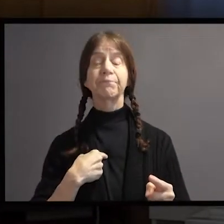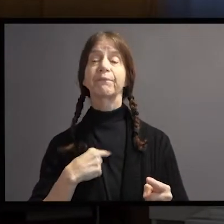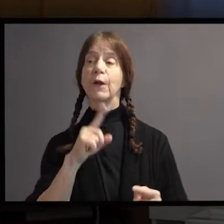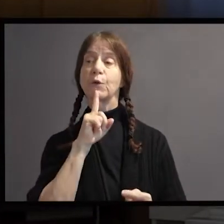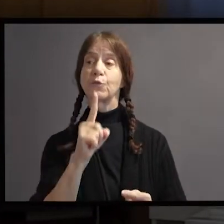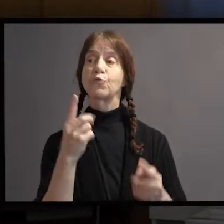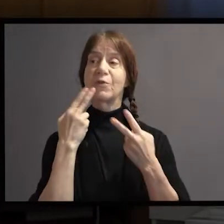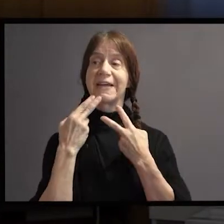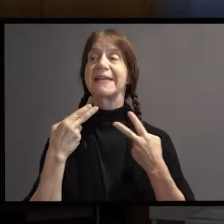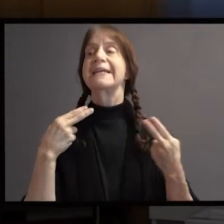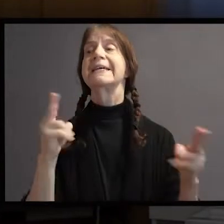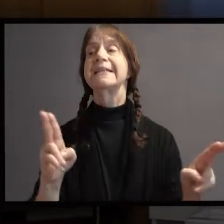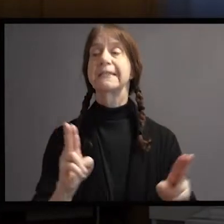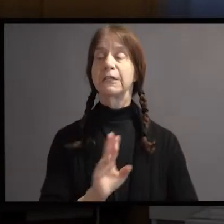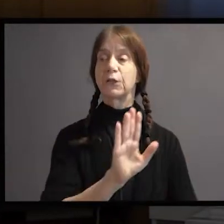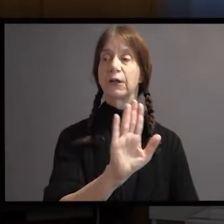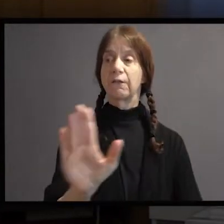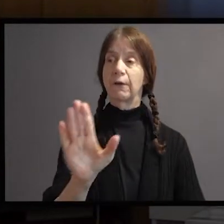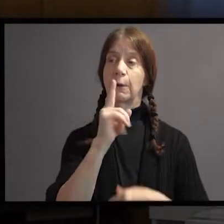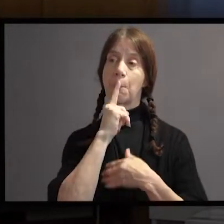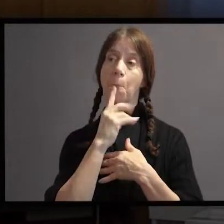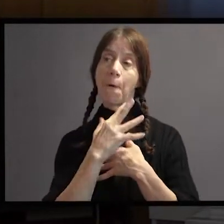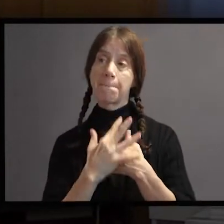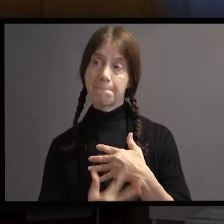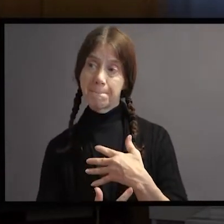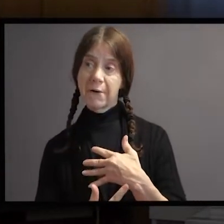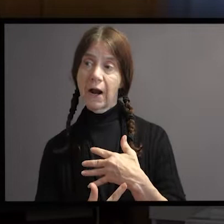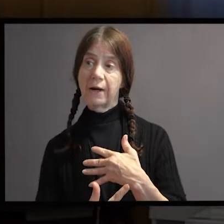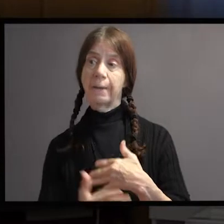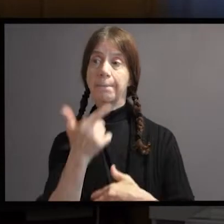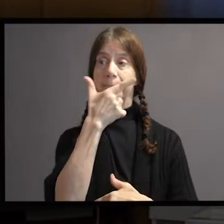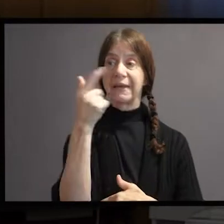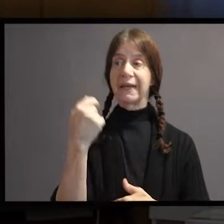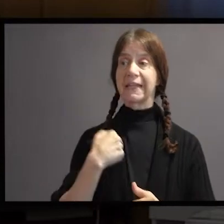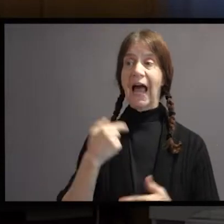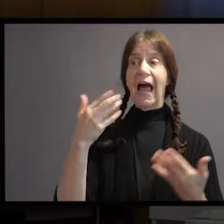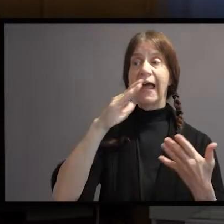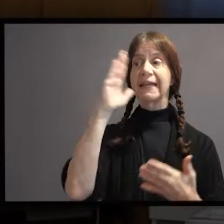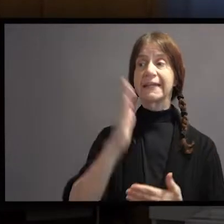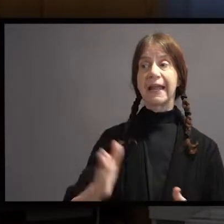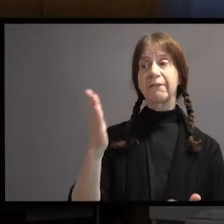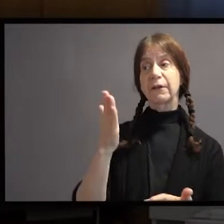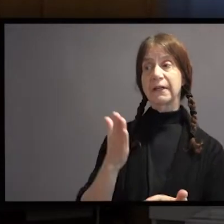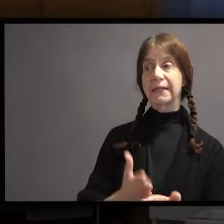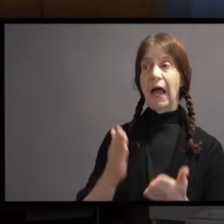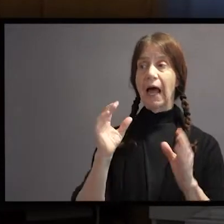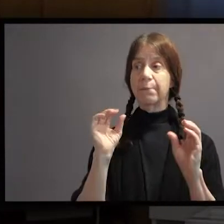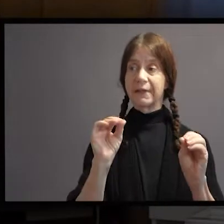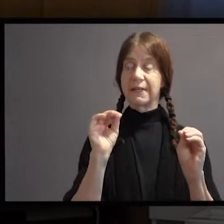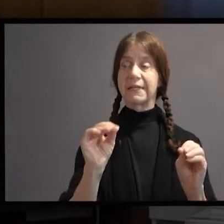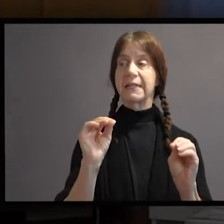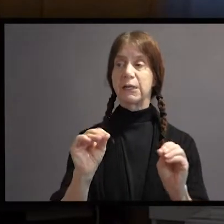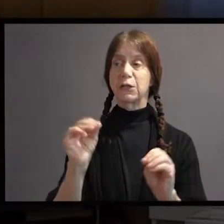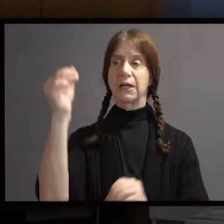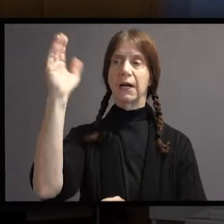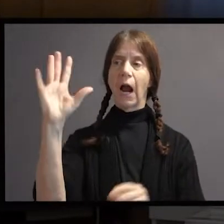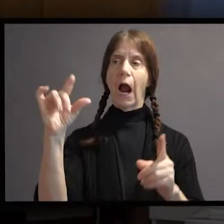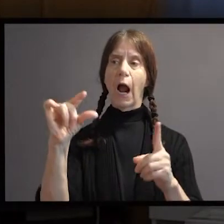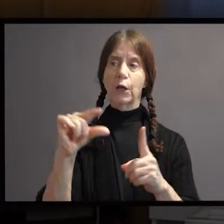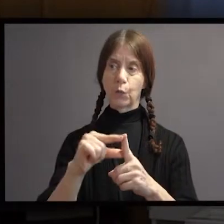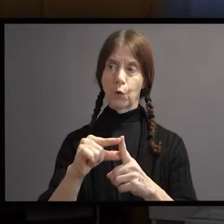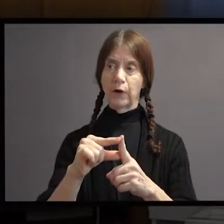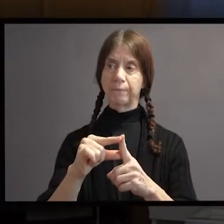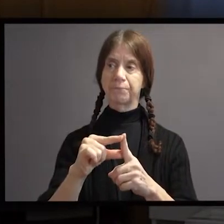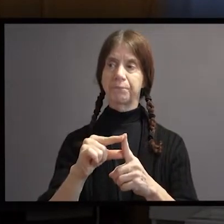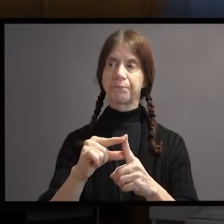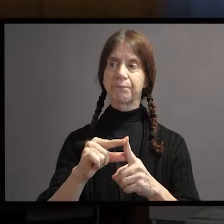Therefore, I testify to you this day that I am innocent of the blood of all of you, for I did not shrink from